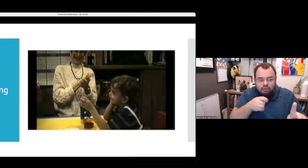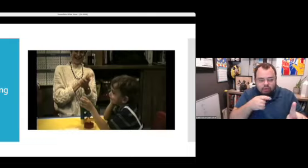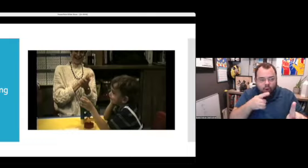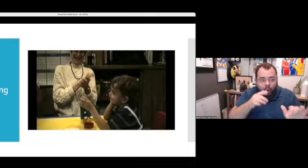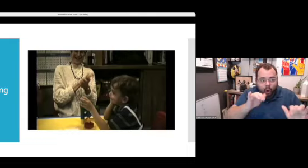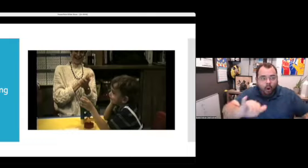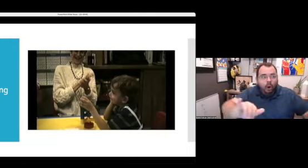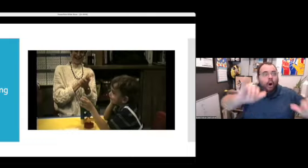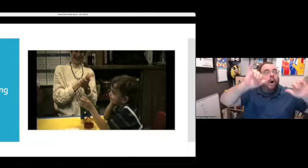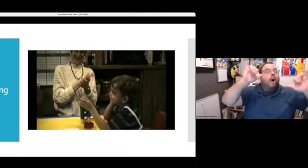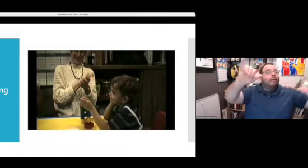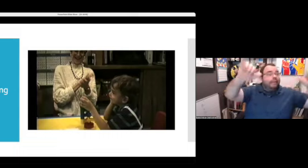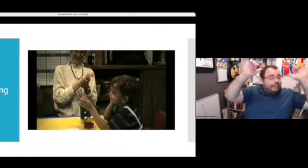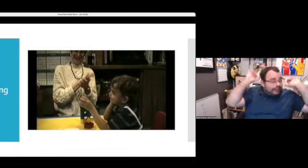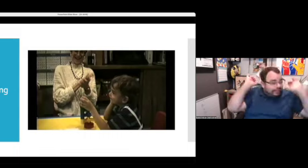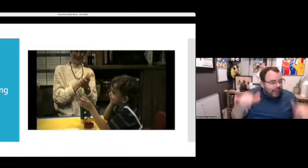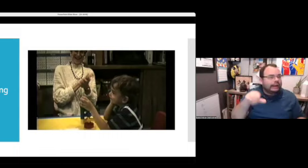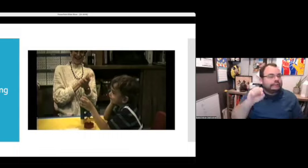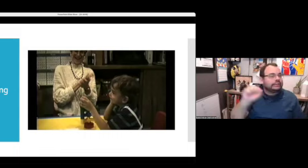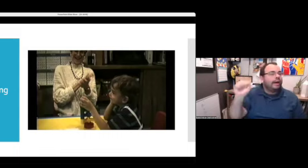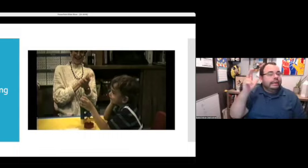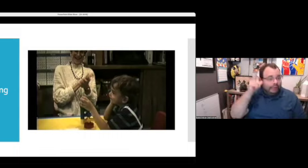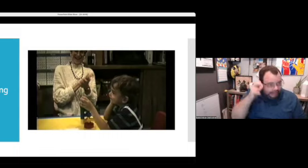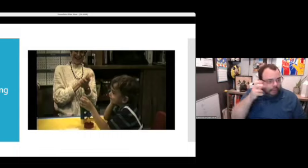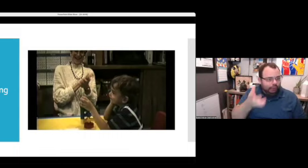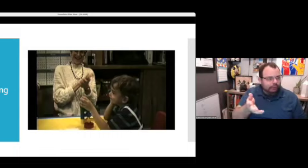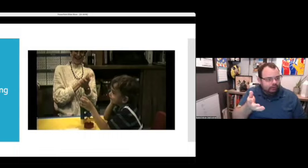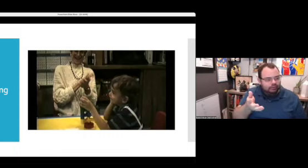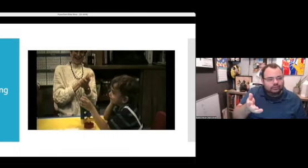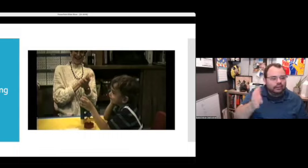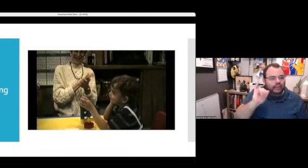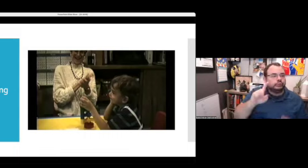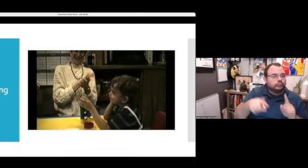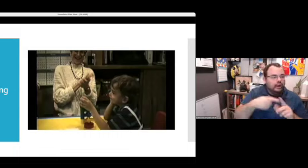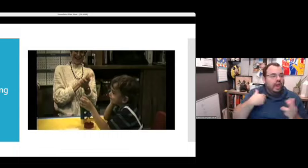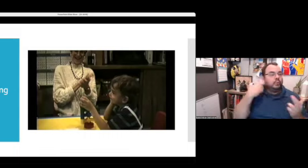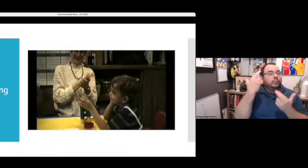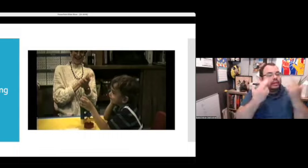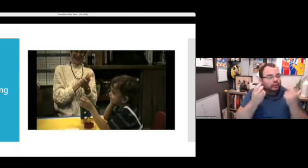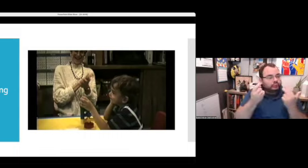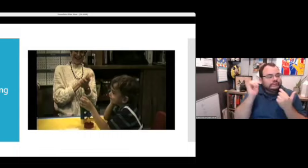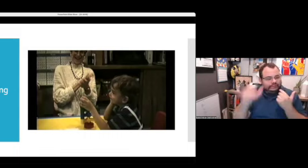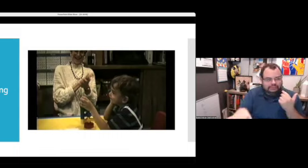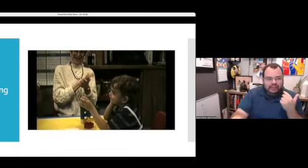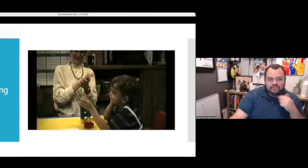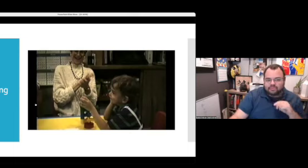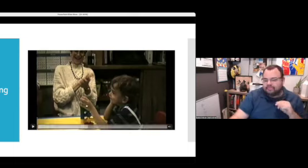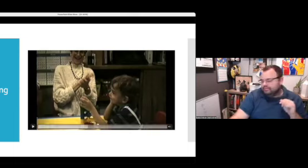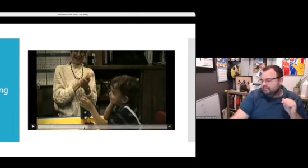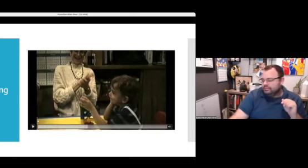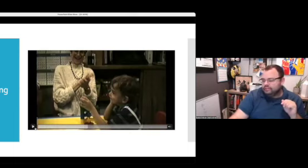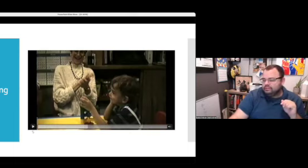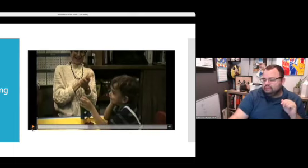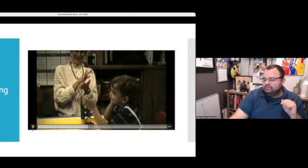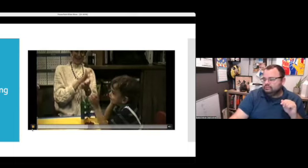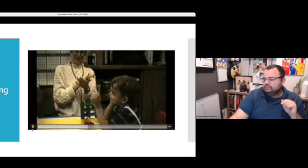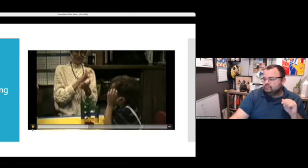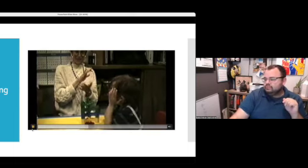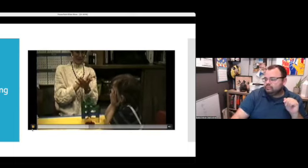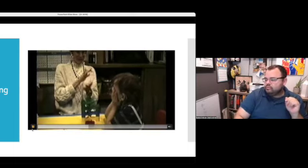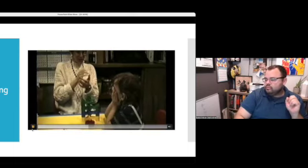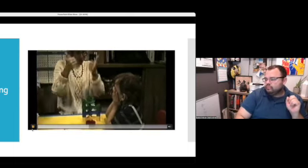the electrical signals, where they were coming from and what they meant, what that sound specific was. And I realized there